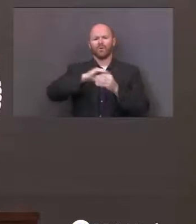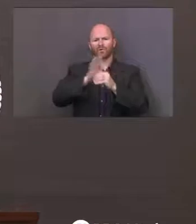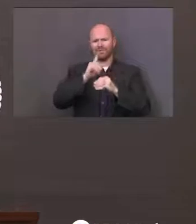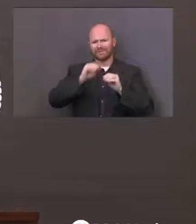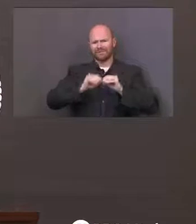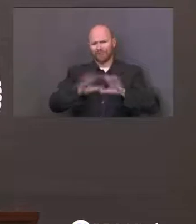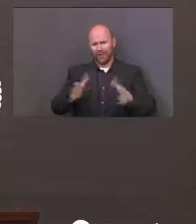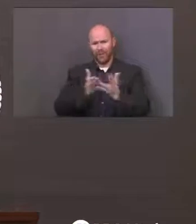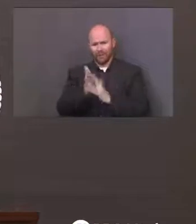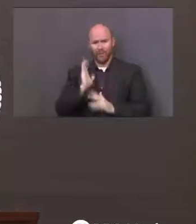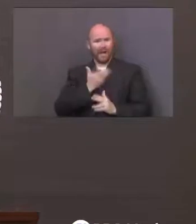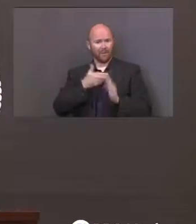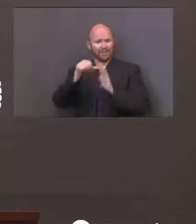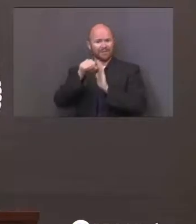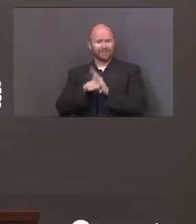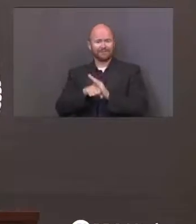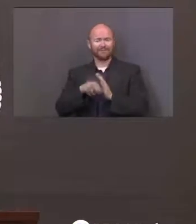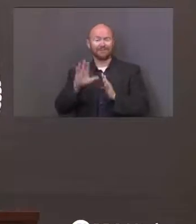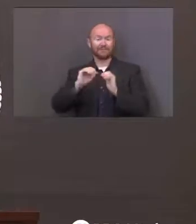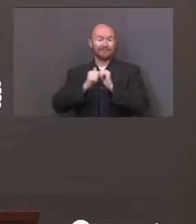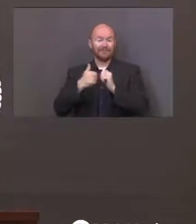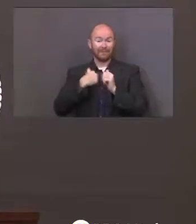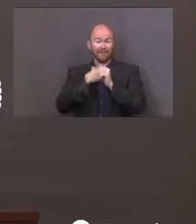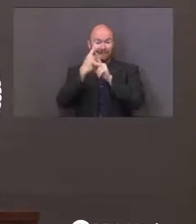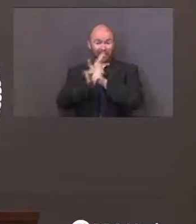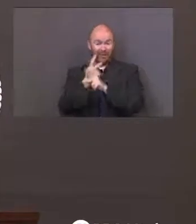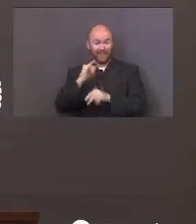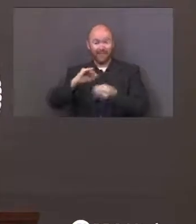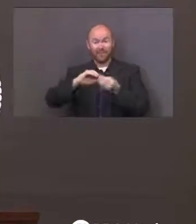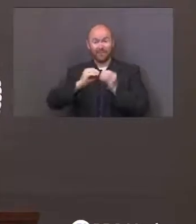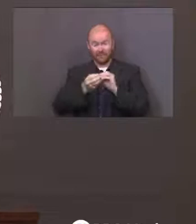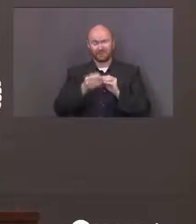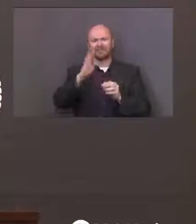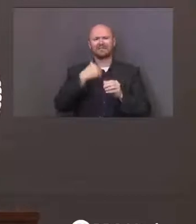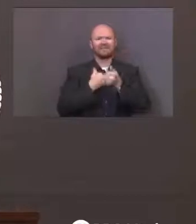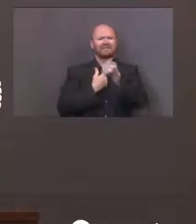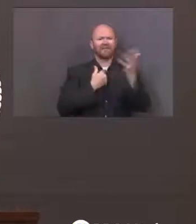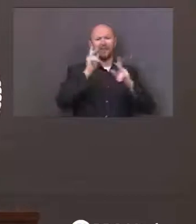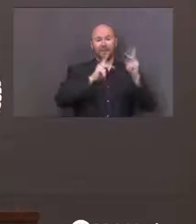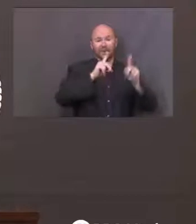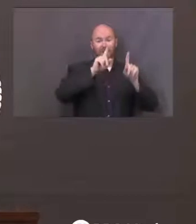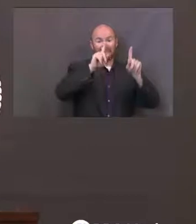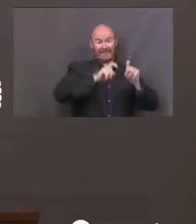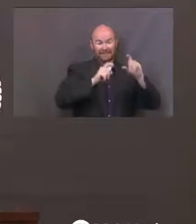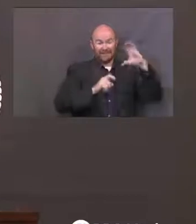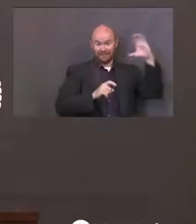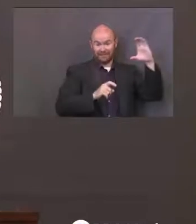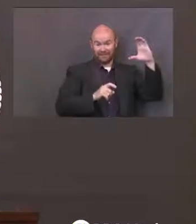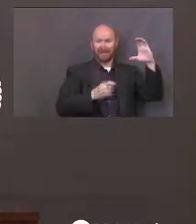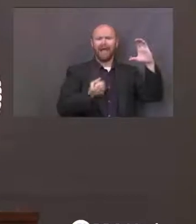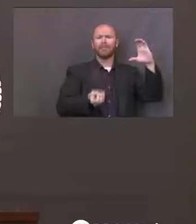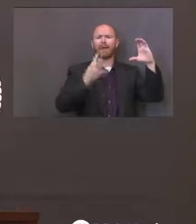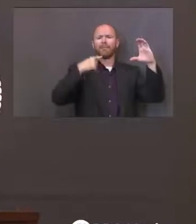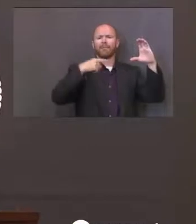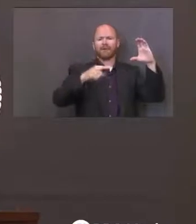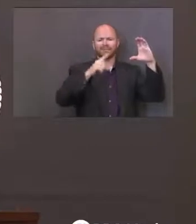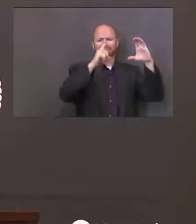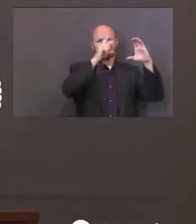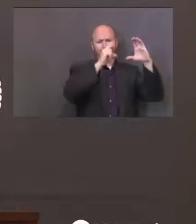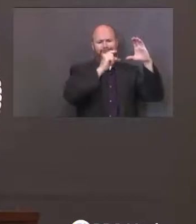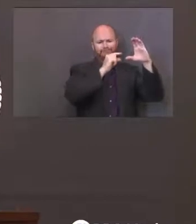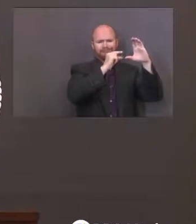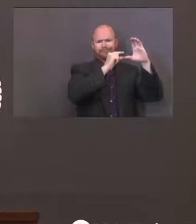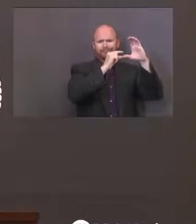state. So to calculate it, of course, we have the number of people tested divided by the number of positive tests. So the